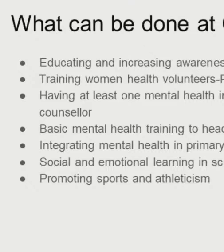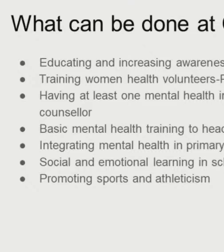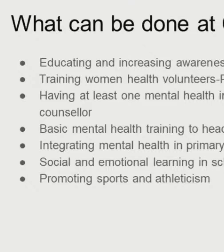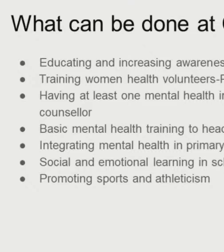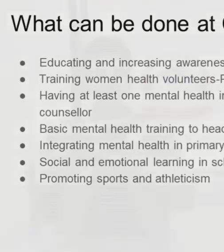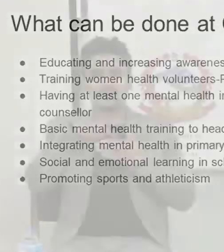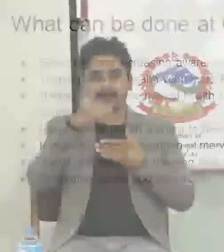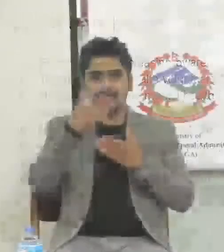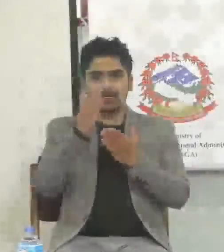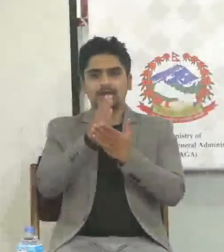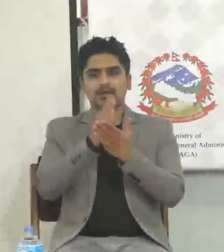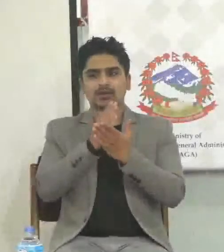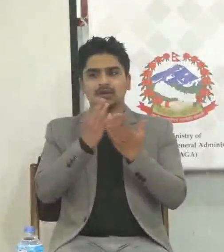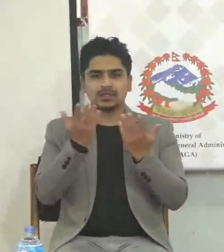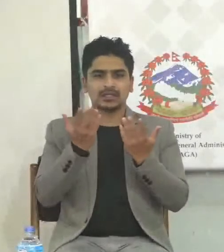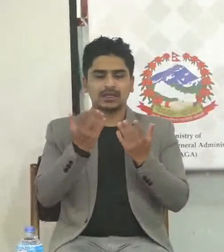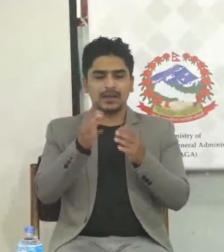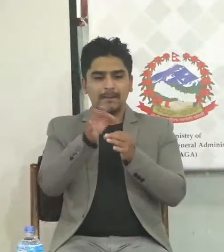training.